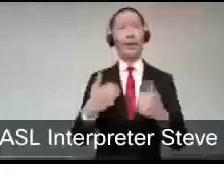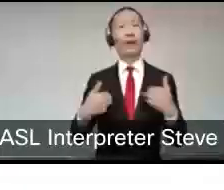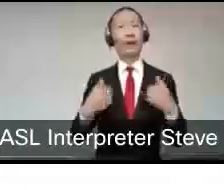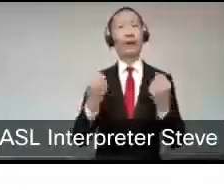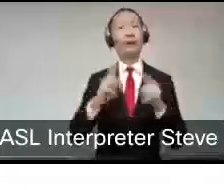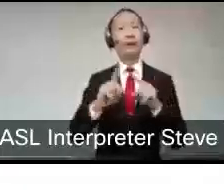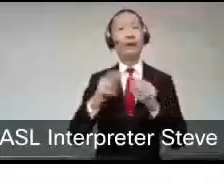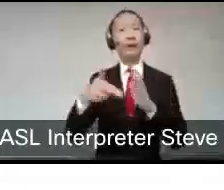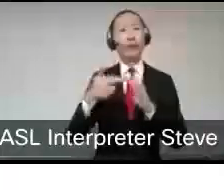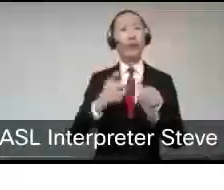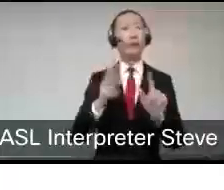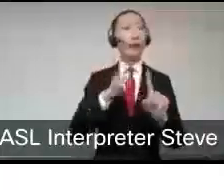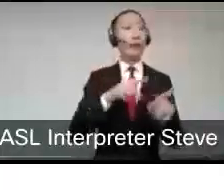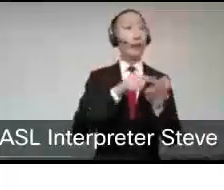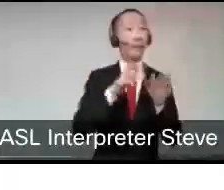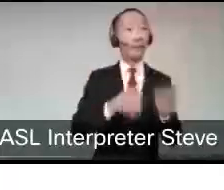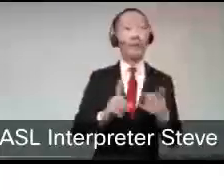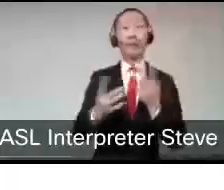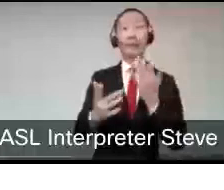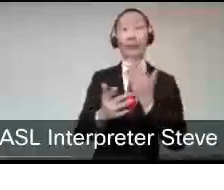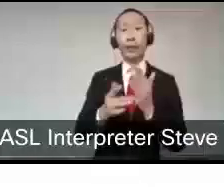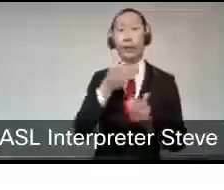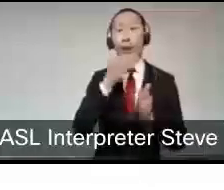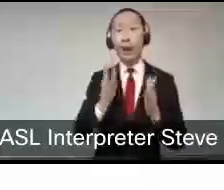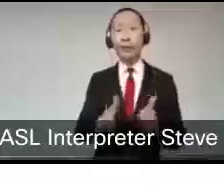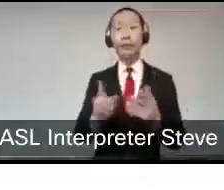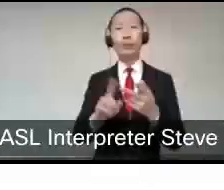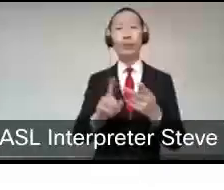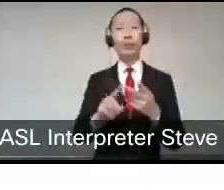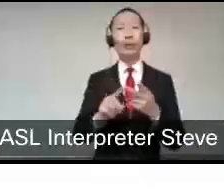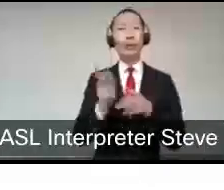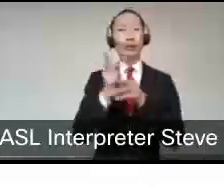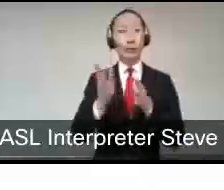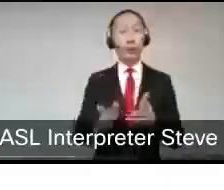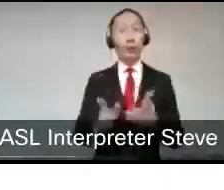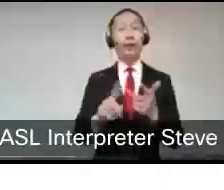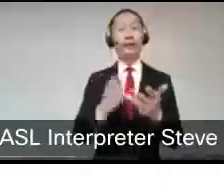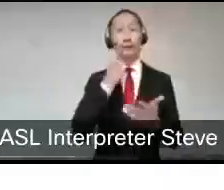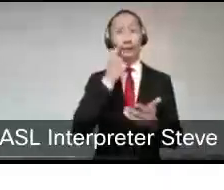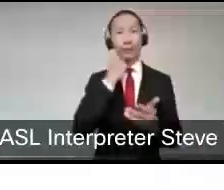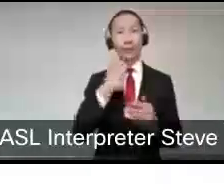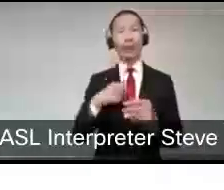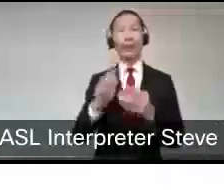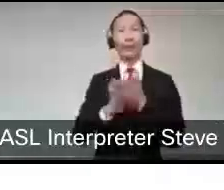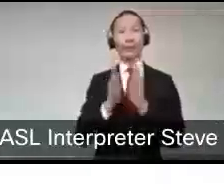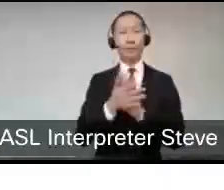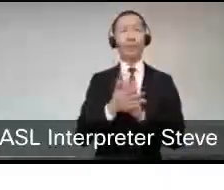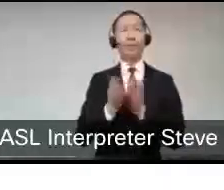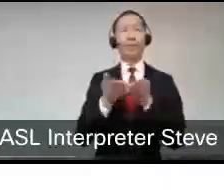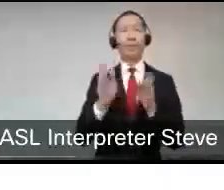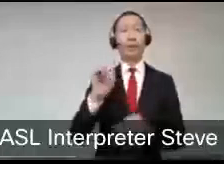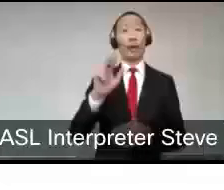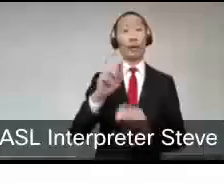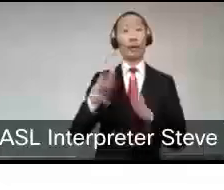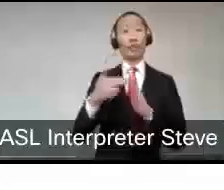including claims specialist, technical expert, supervisor, and most recently moved into the public affairs role about a